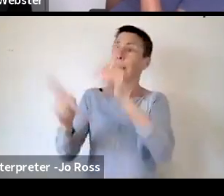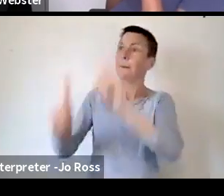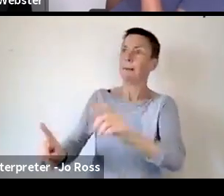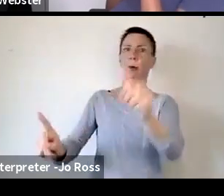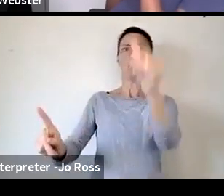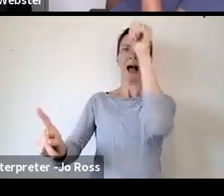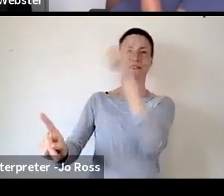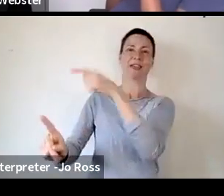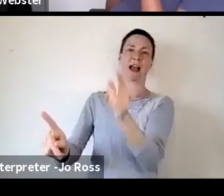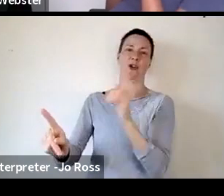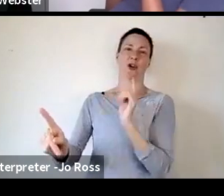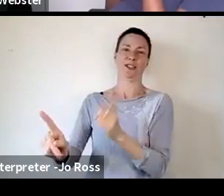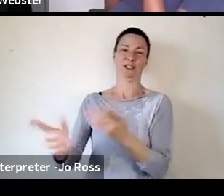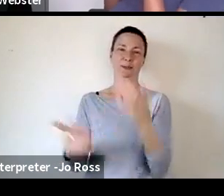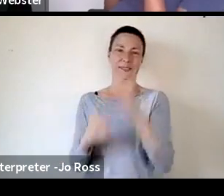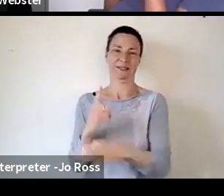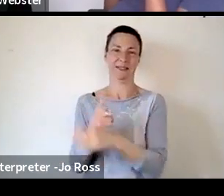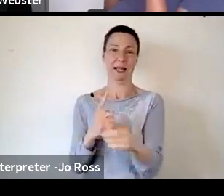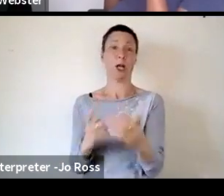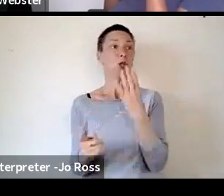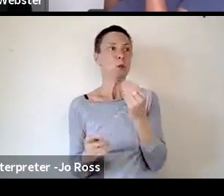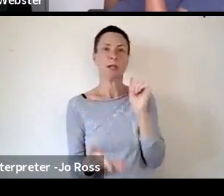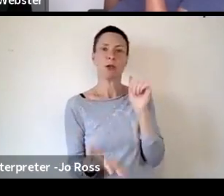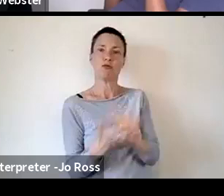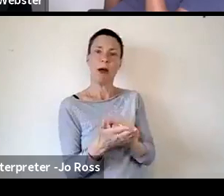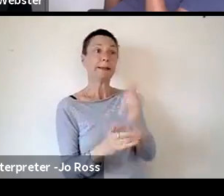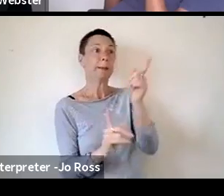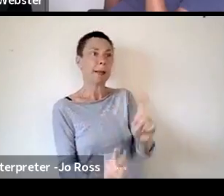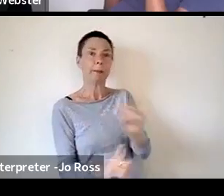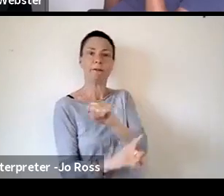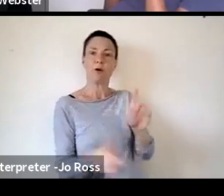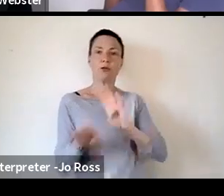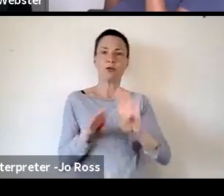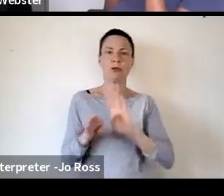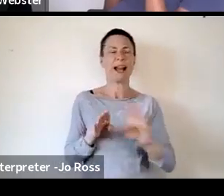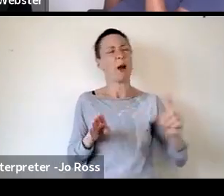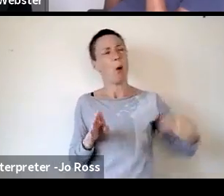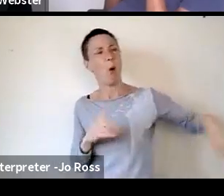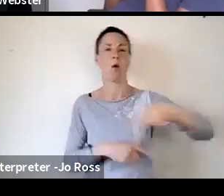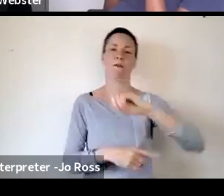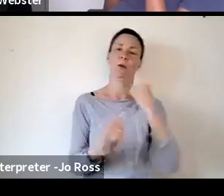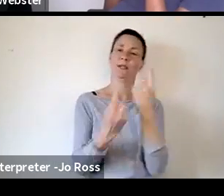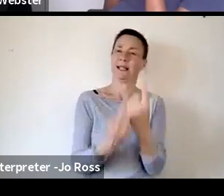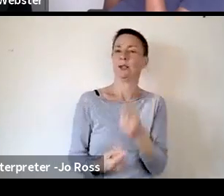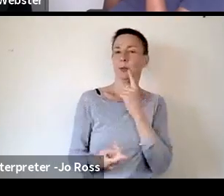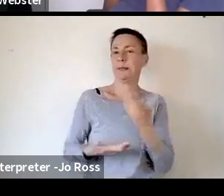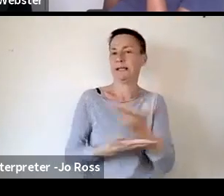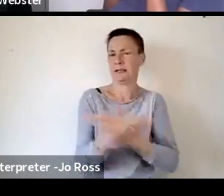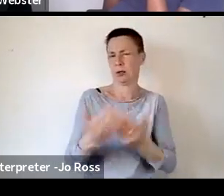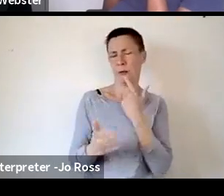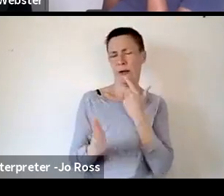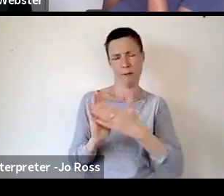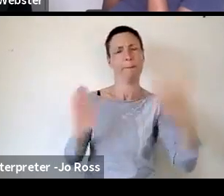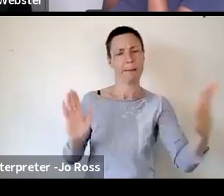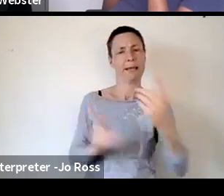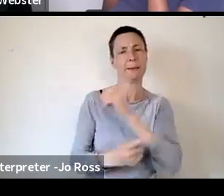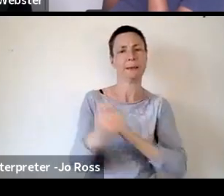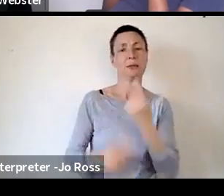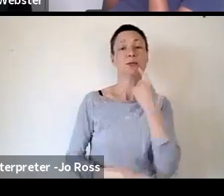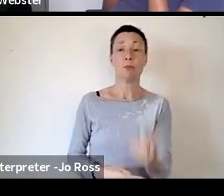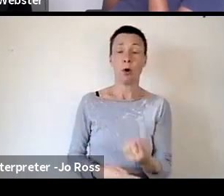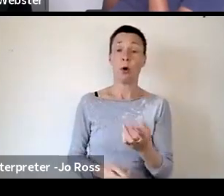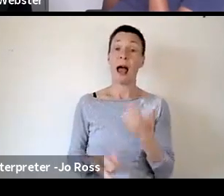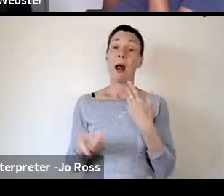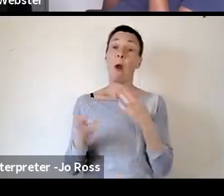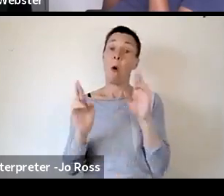that knowledge, and using the right training providers. It's all up for discussion. We are going to have, you know, we've got a 2-hour meeting tomorrow, and I'm